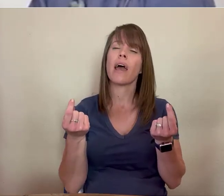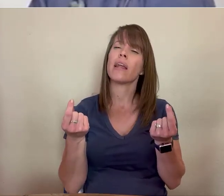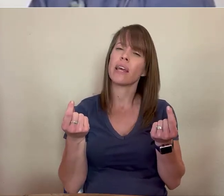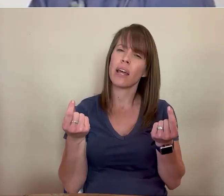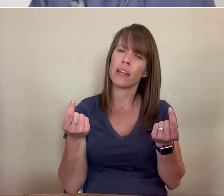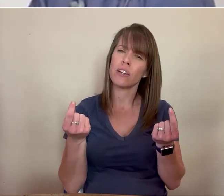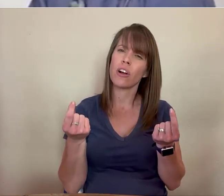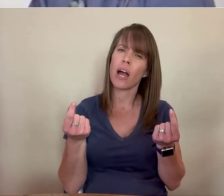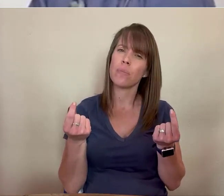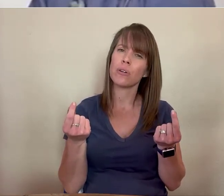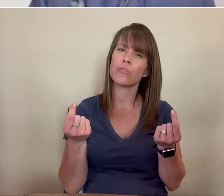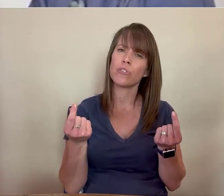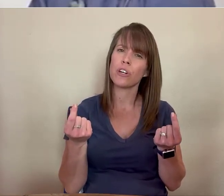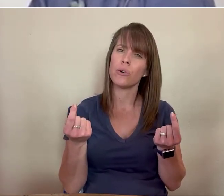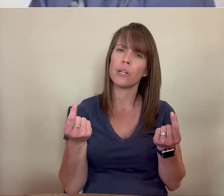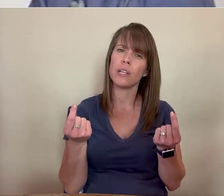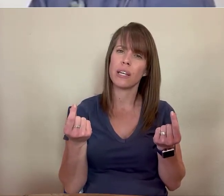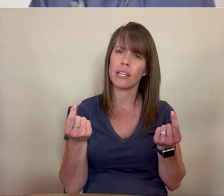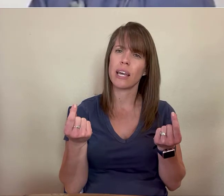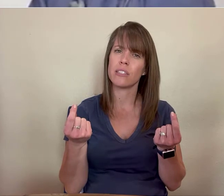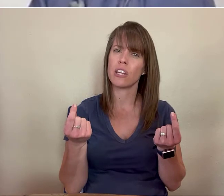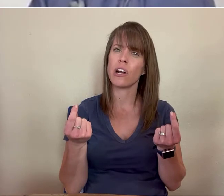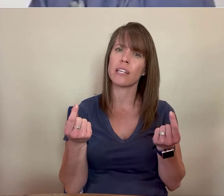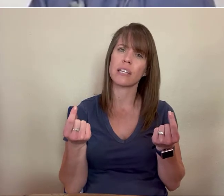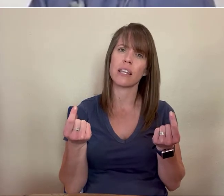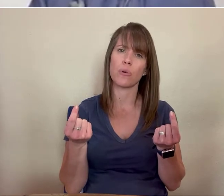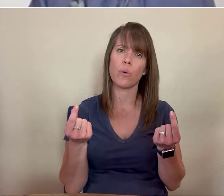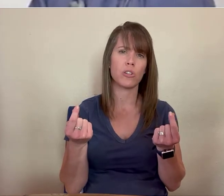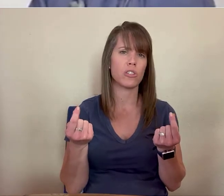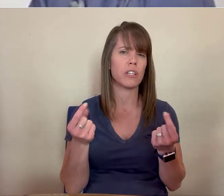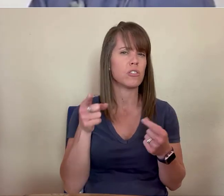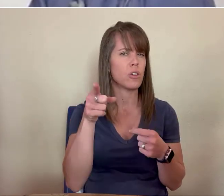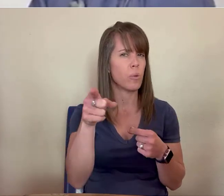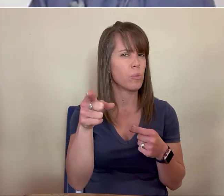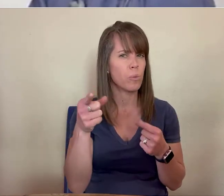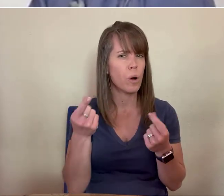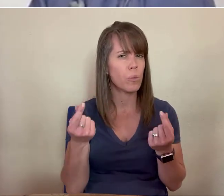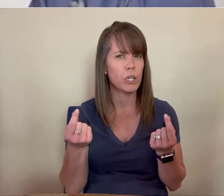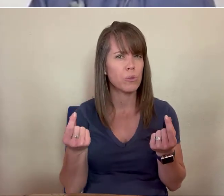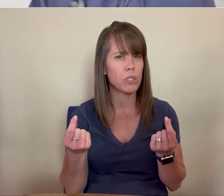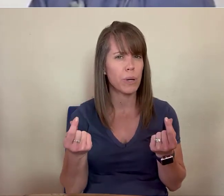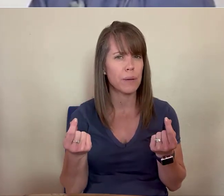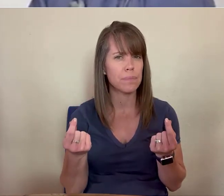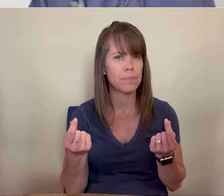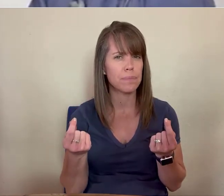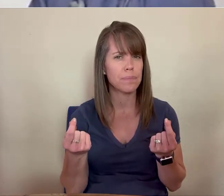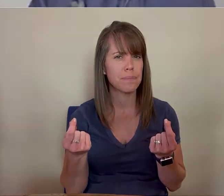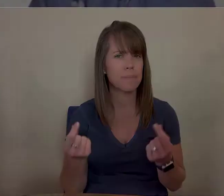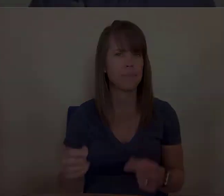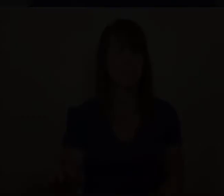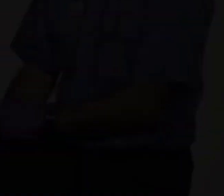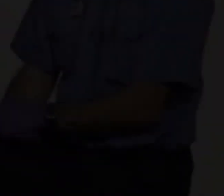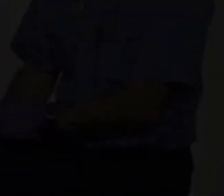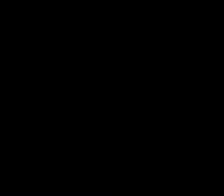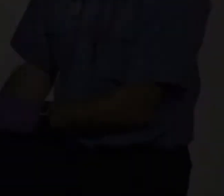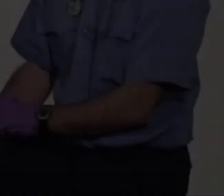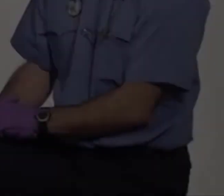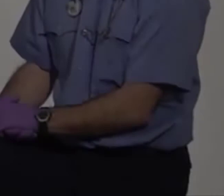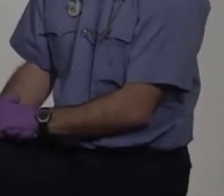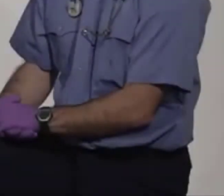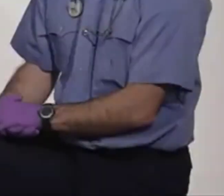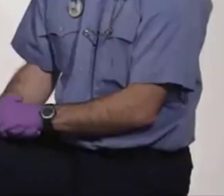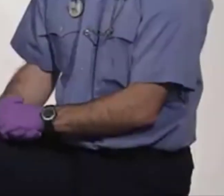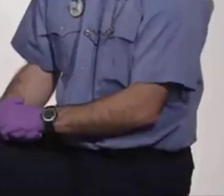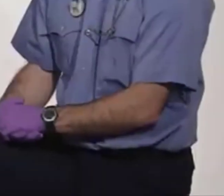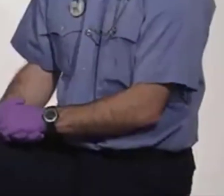do. And again, your eyebrows furrowed indicates that you're asking them a question. So what were you doing? Just